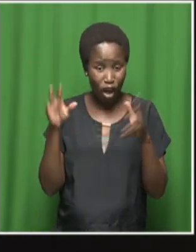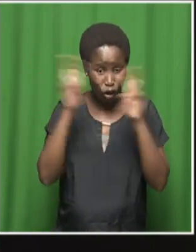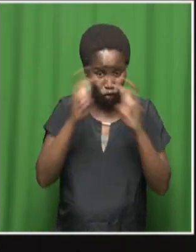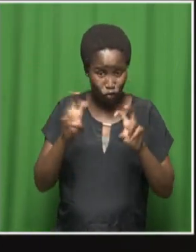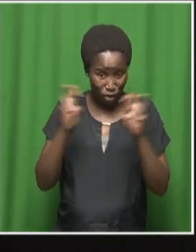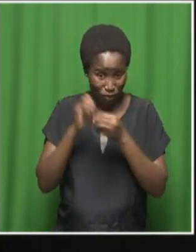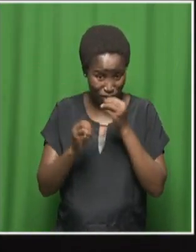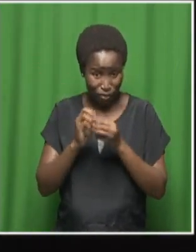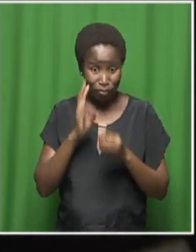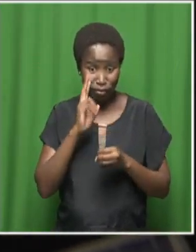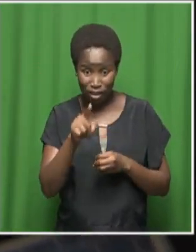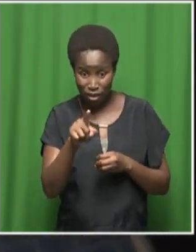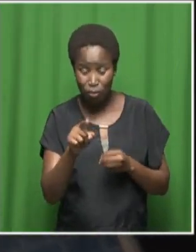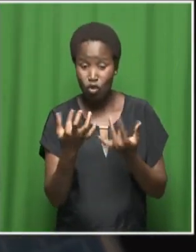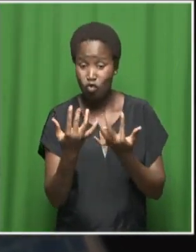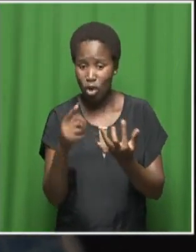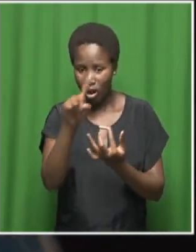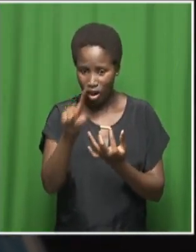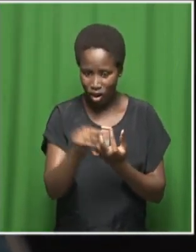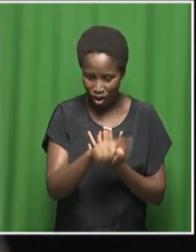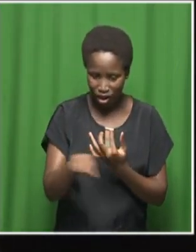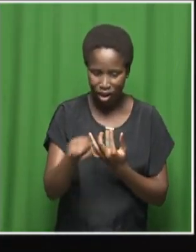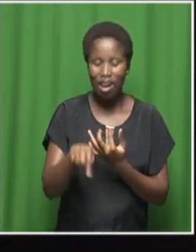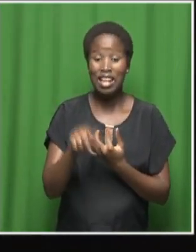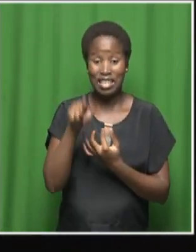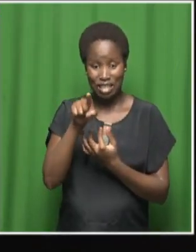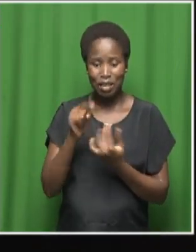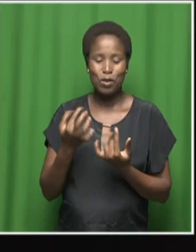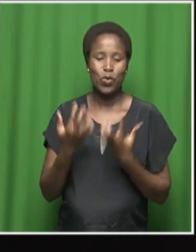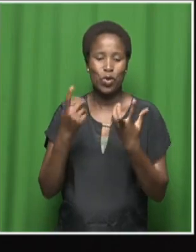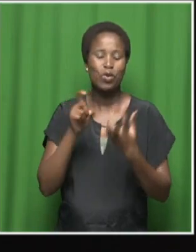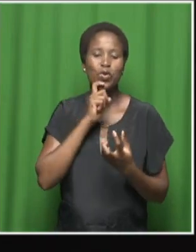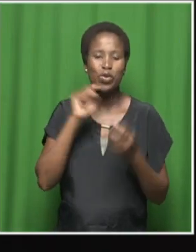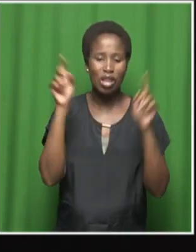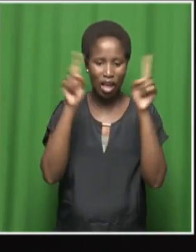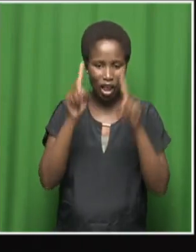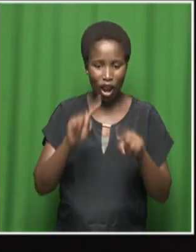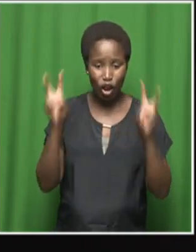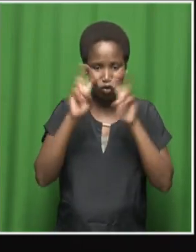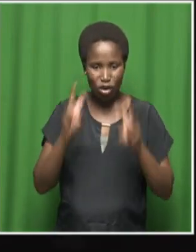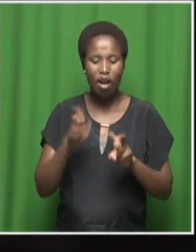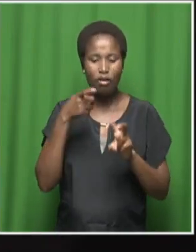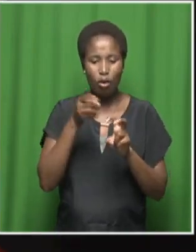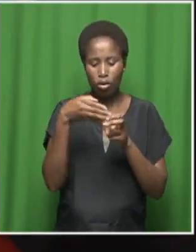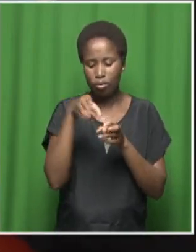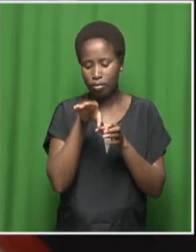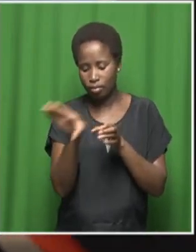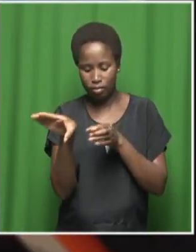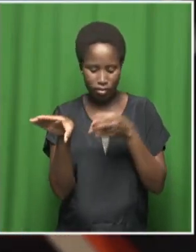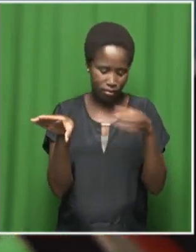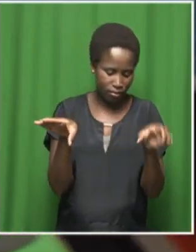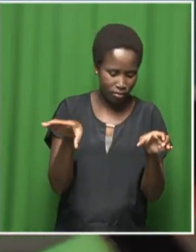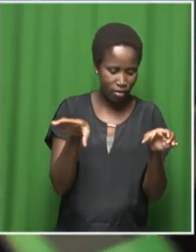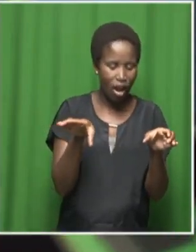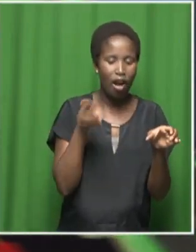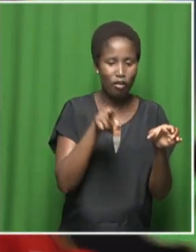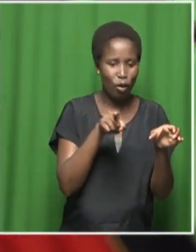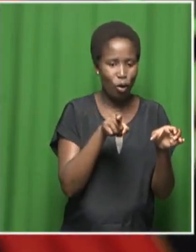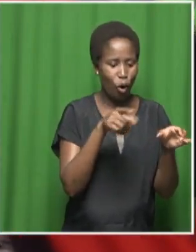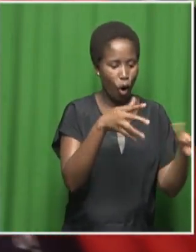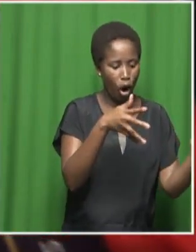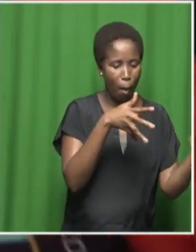of the electricity. So the electricity that we generate, we're using it to split the water molecule into hydrogen and oxygen.